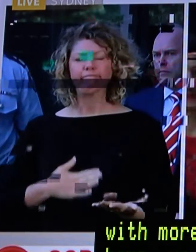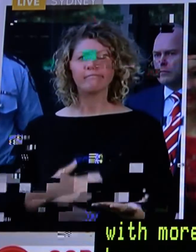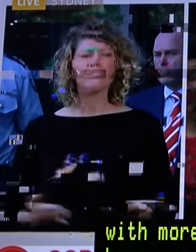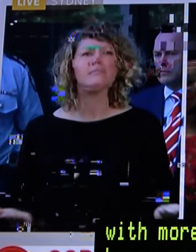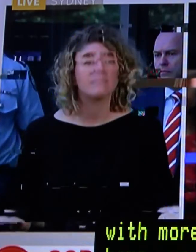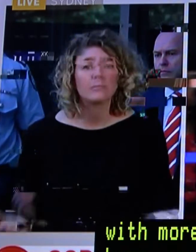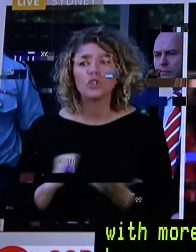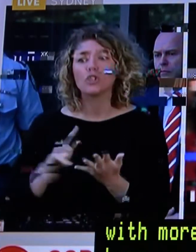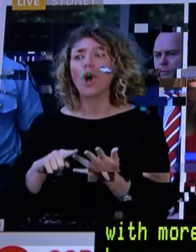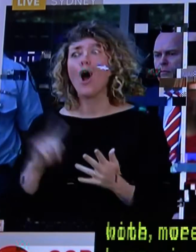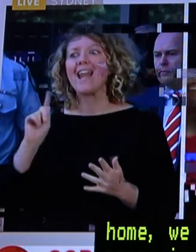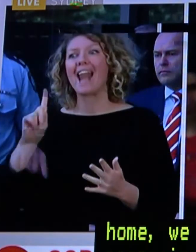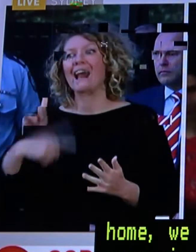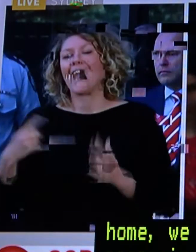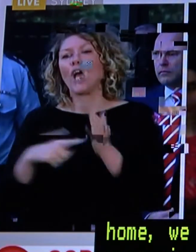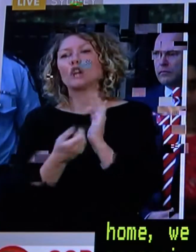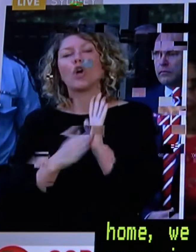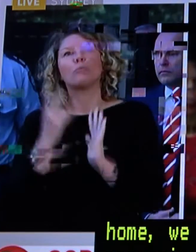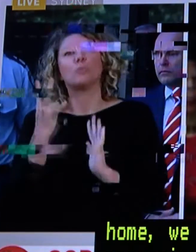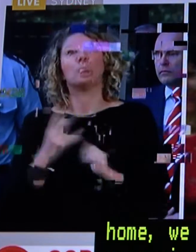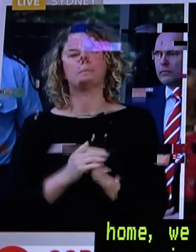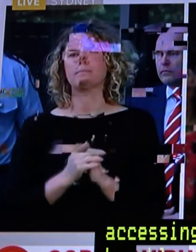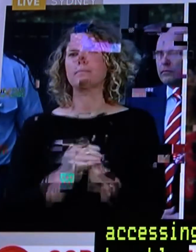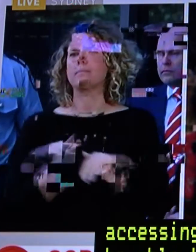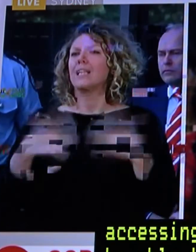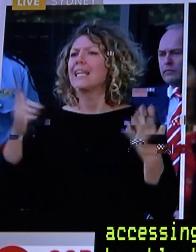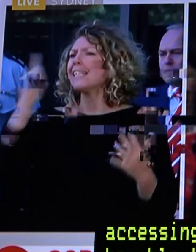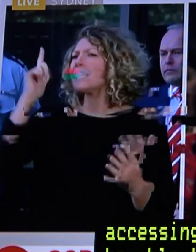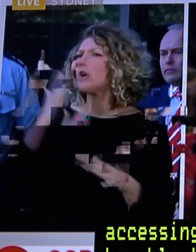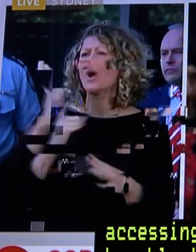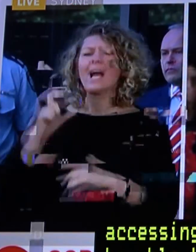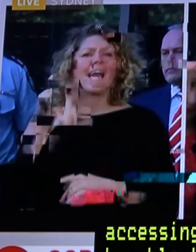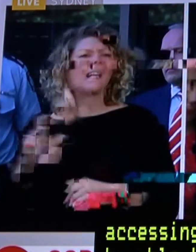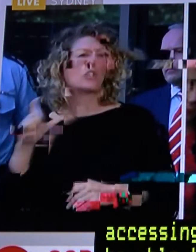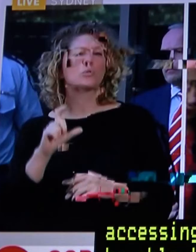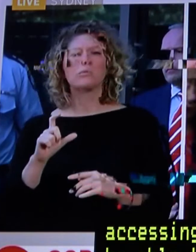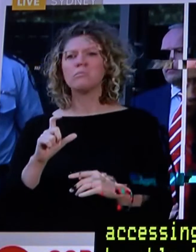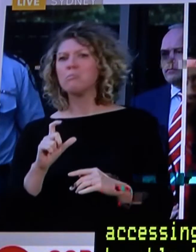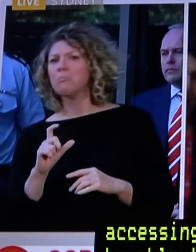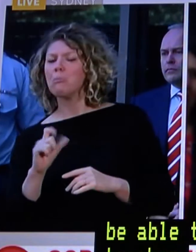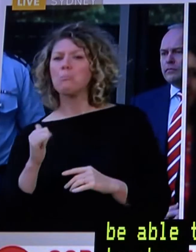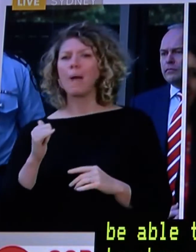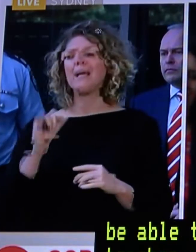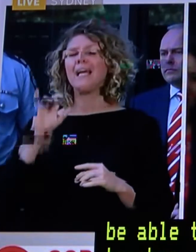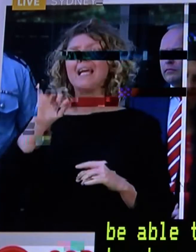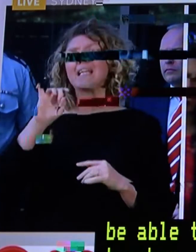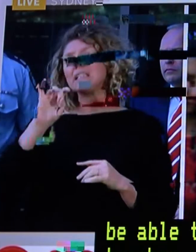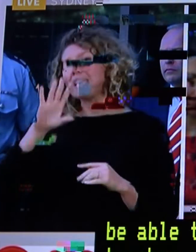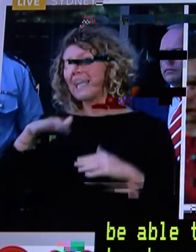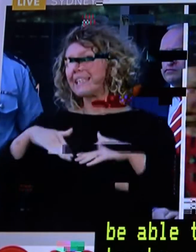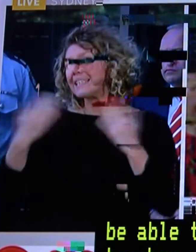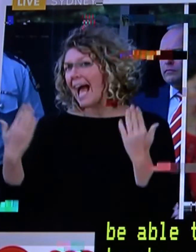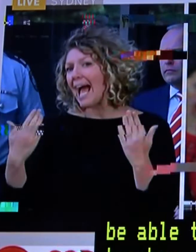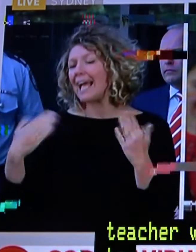to. So for term 2, any teacher who has worked casually up to 10 days a week,